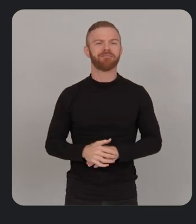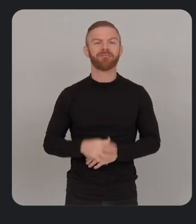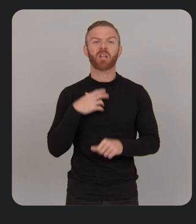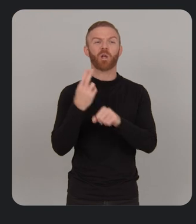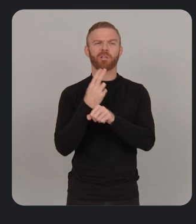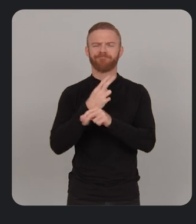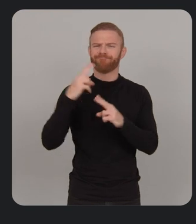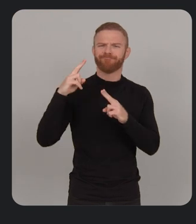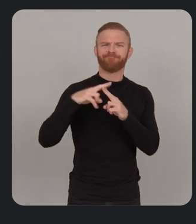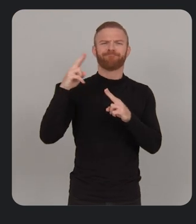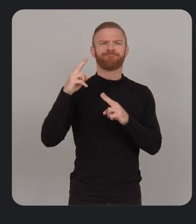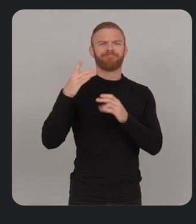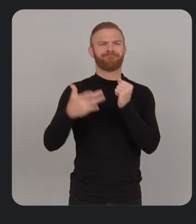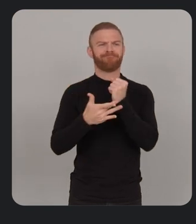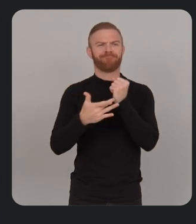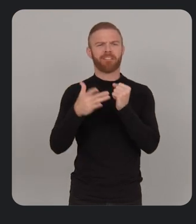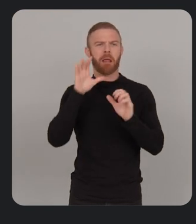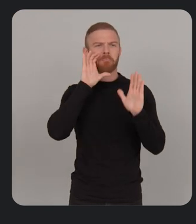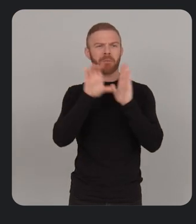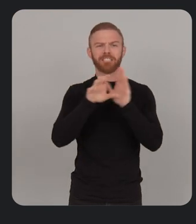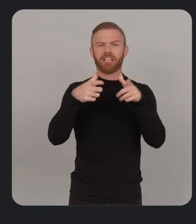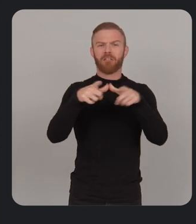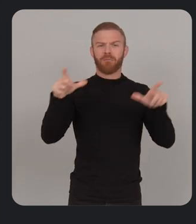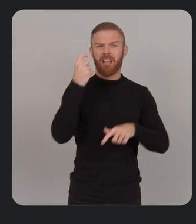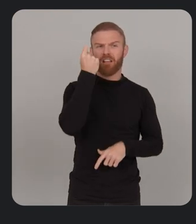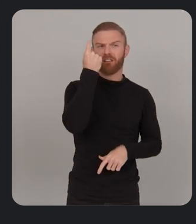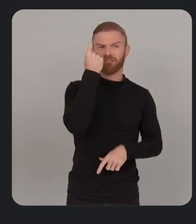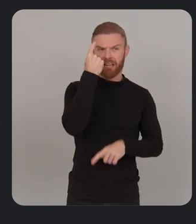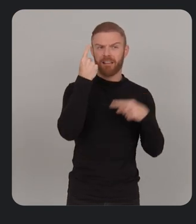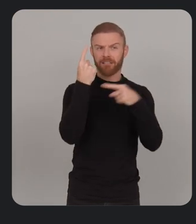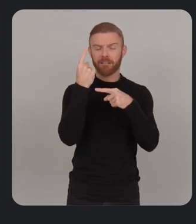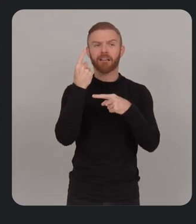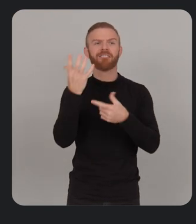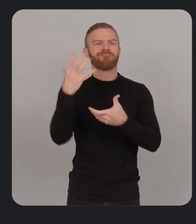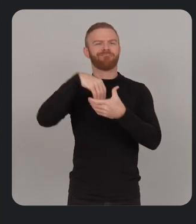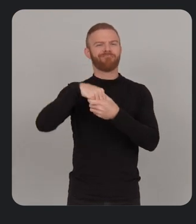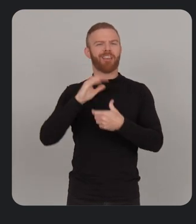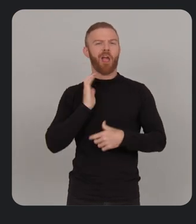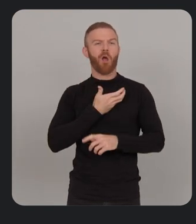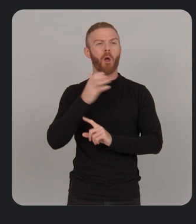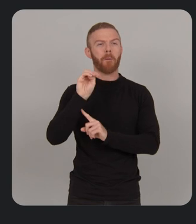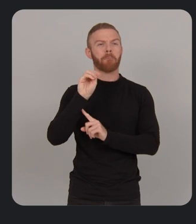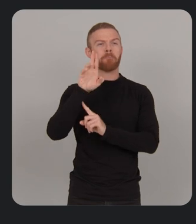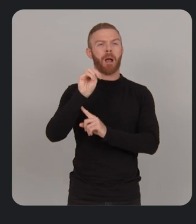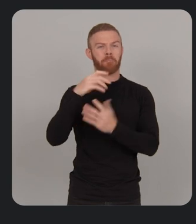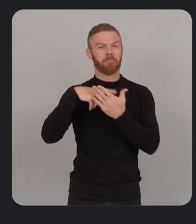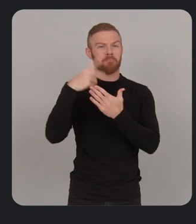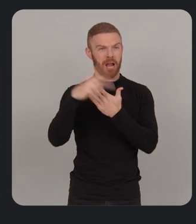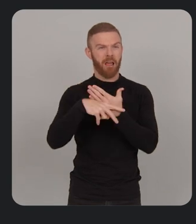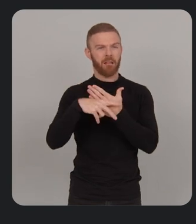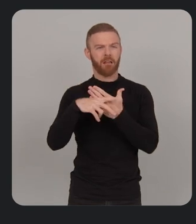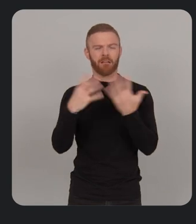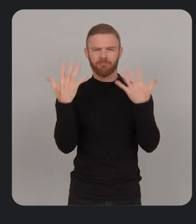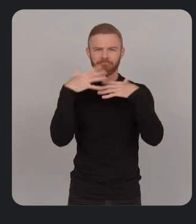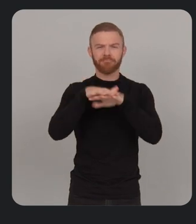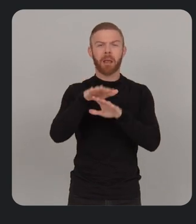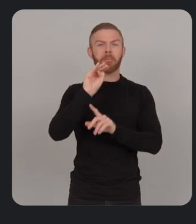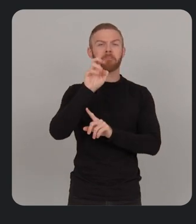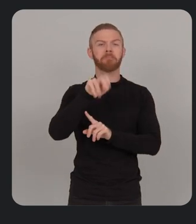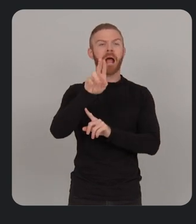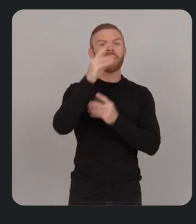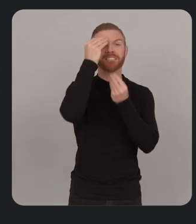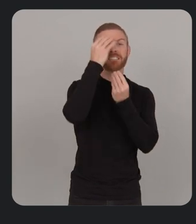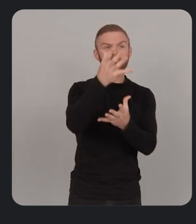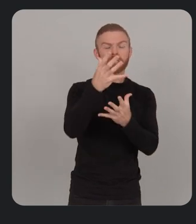use state-of-the-art image and language understanding technologies, including our multitask unified model. We combine menu information